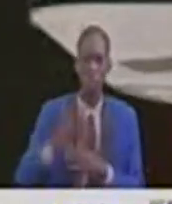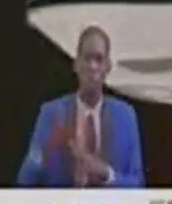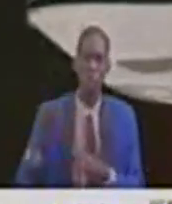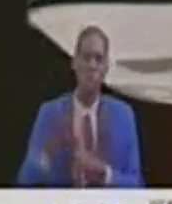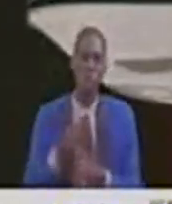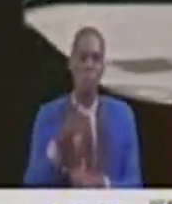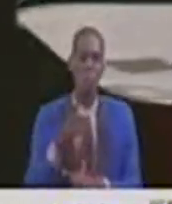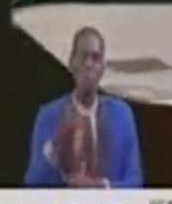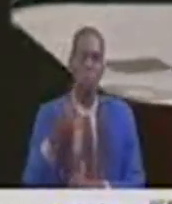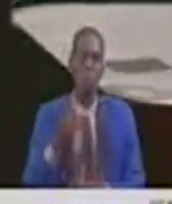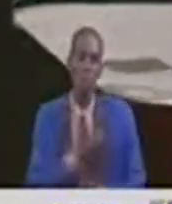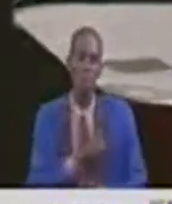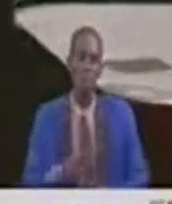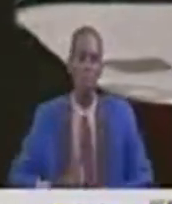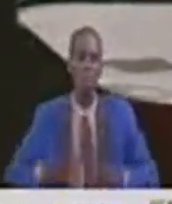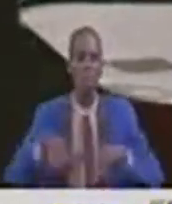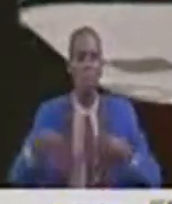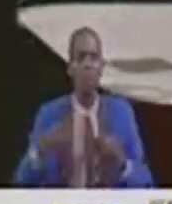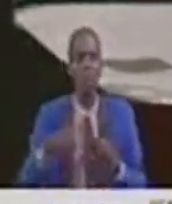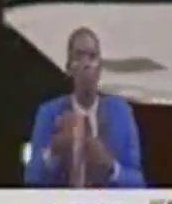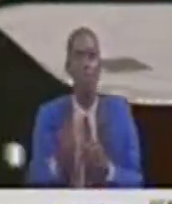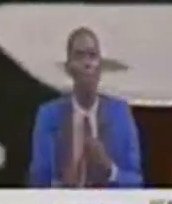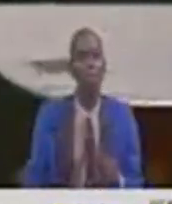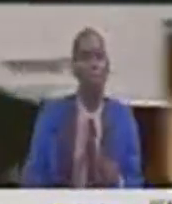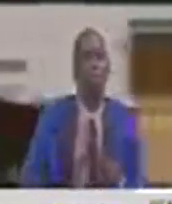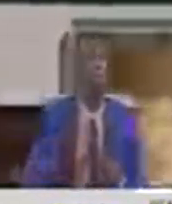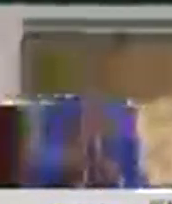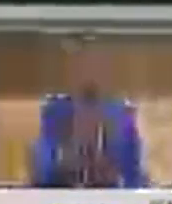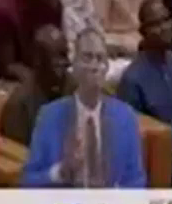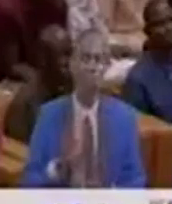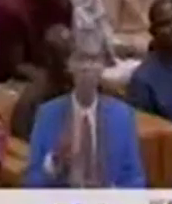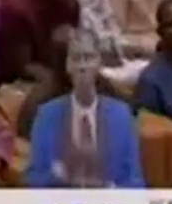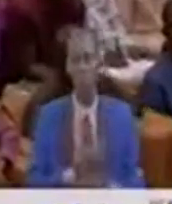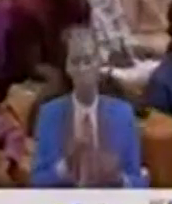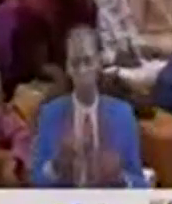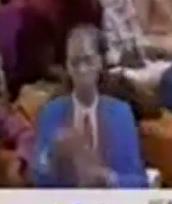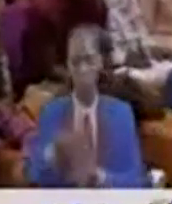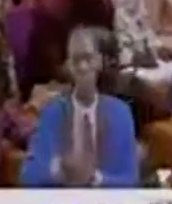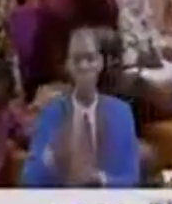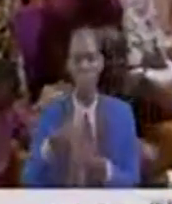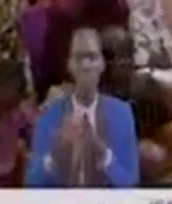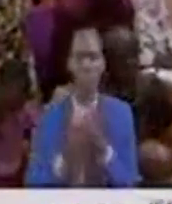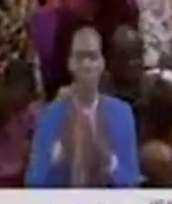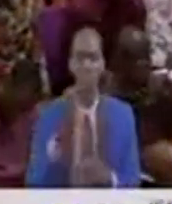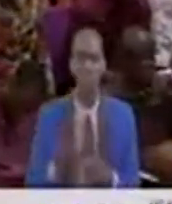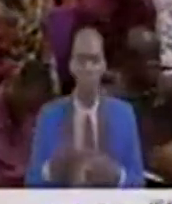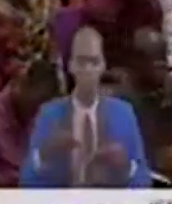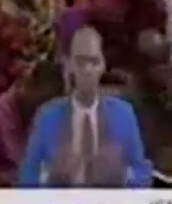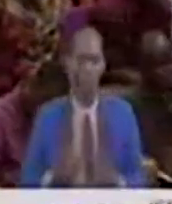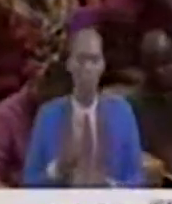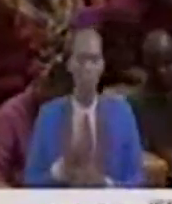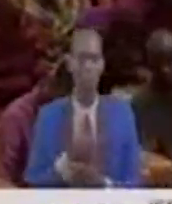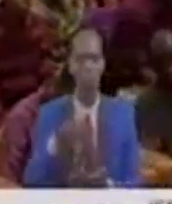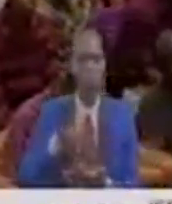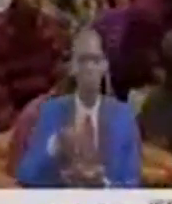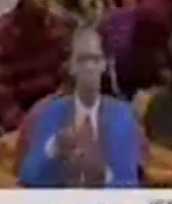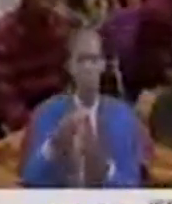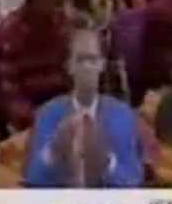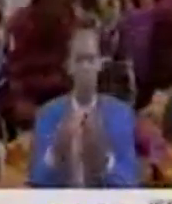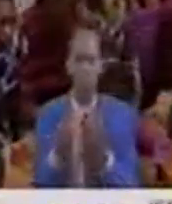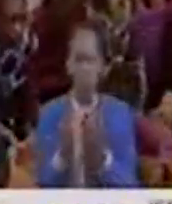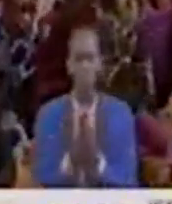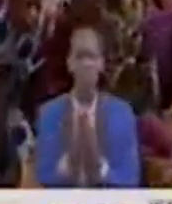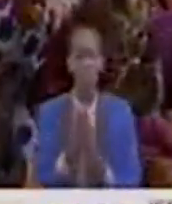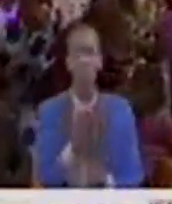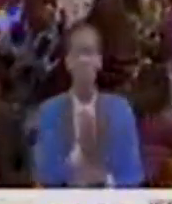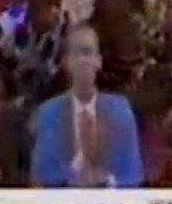Lord grant unto every one of us tonight in Jesus' name. Let's rise up now and